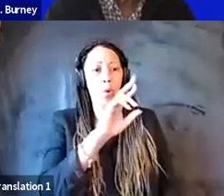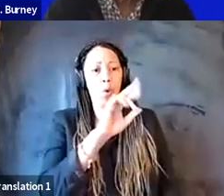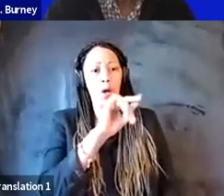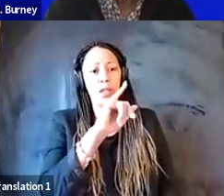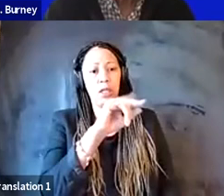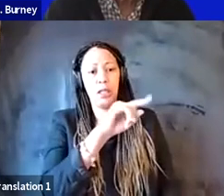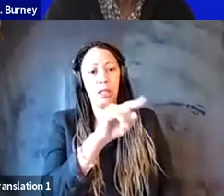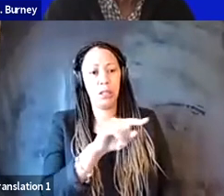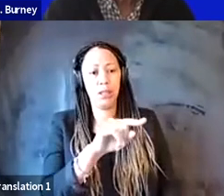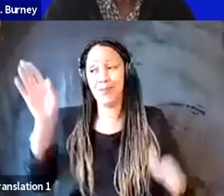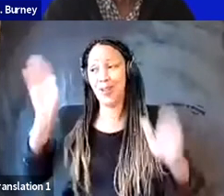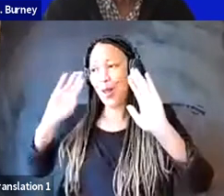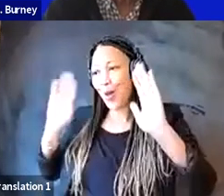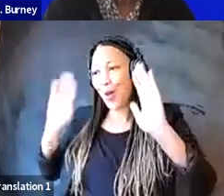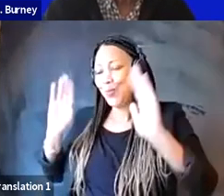Ortiz. Hello.